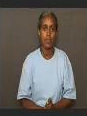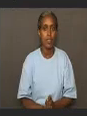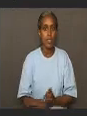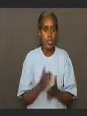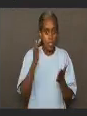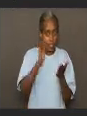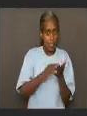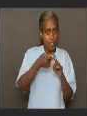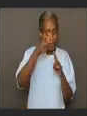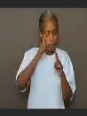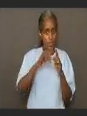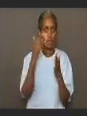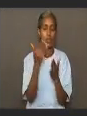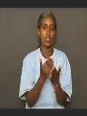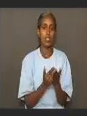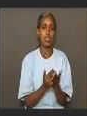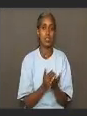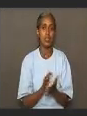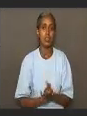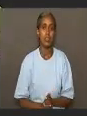let's get back to our lesson.